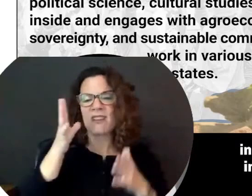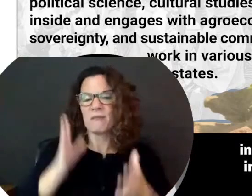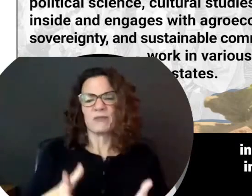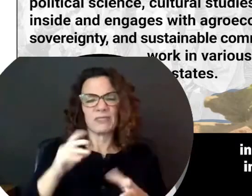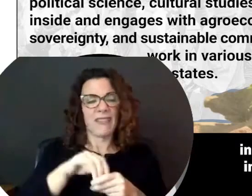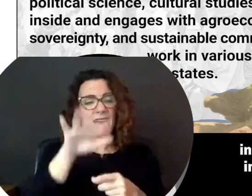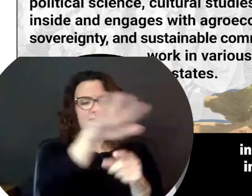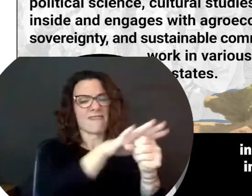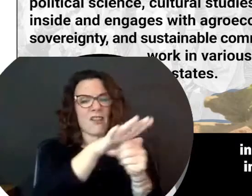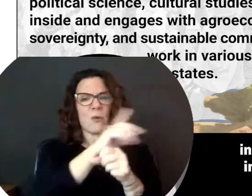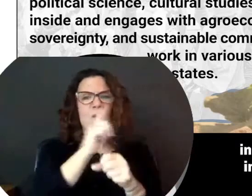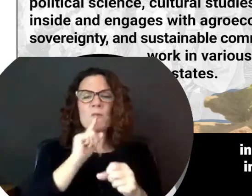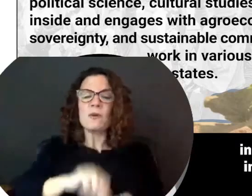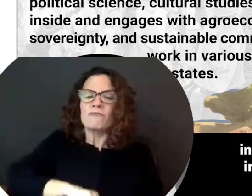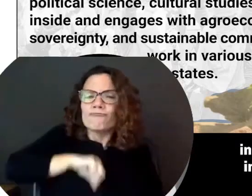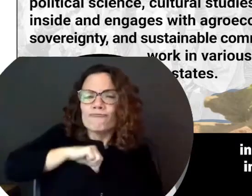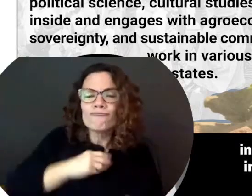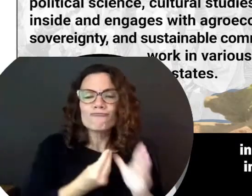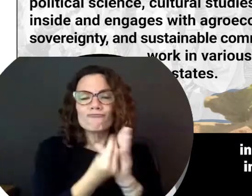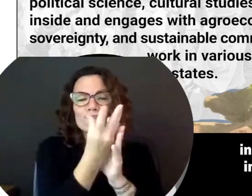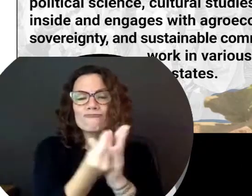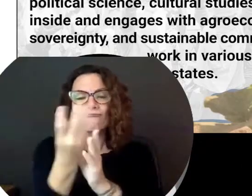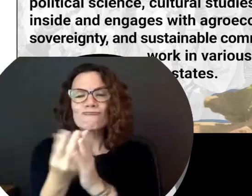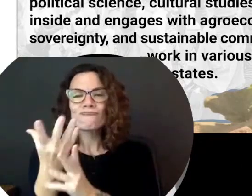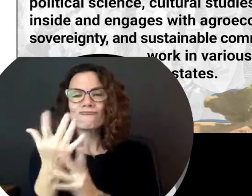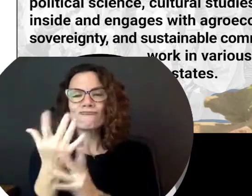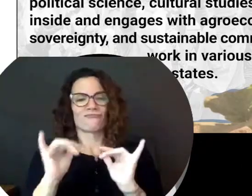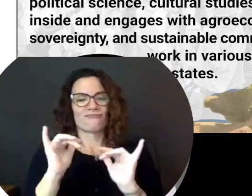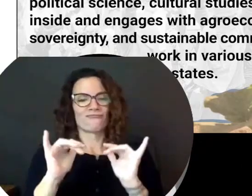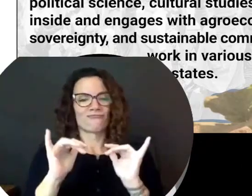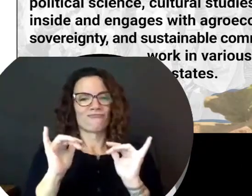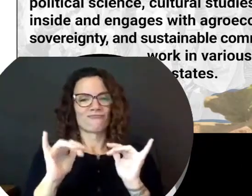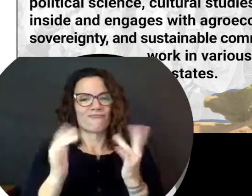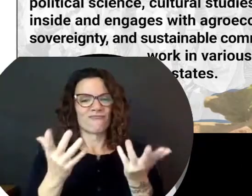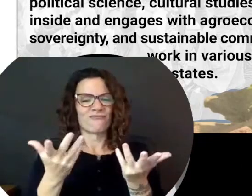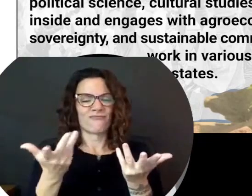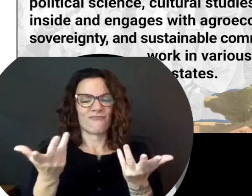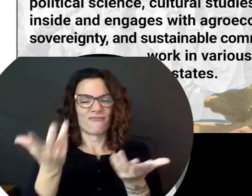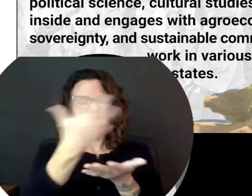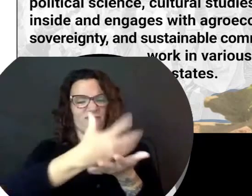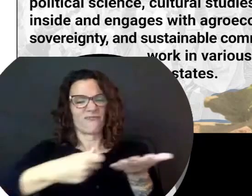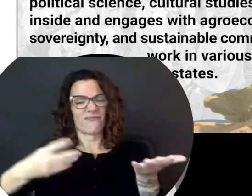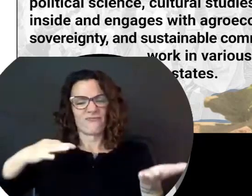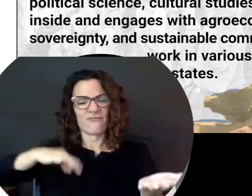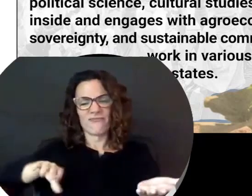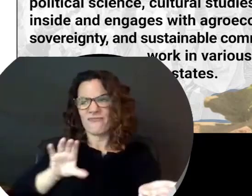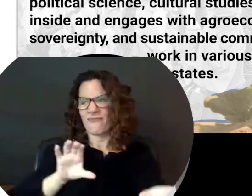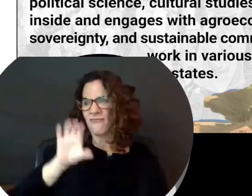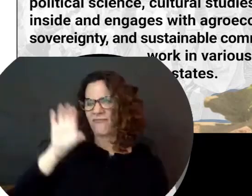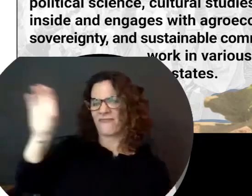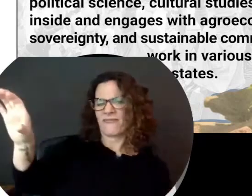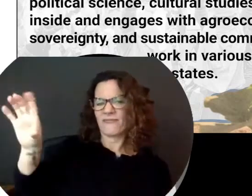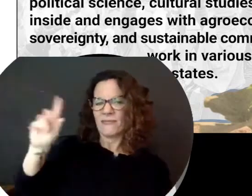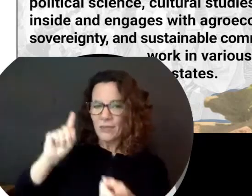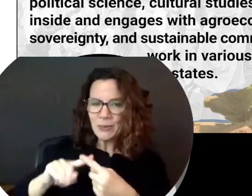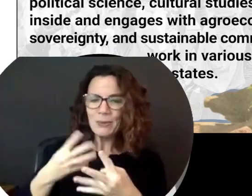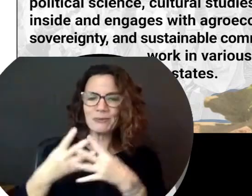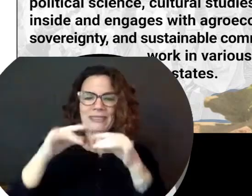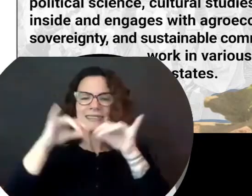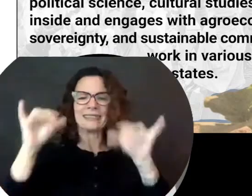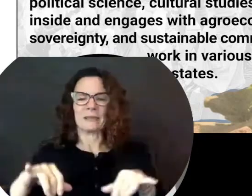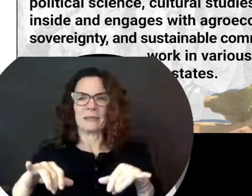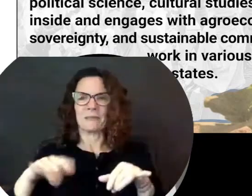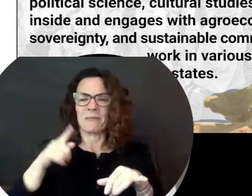in season that's surrounding these prisons and getting it from there. And that's what they used to do. So there's